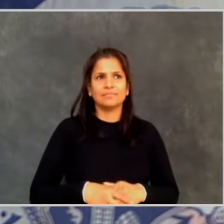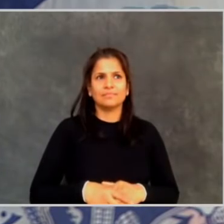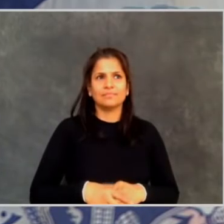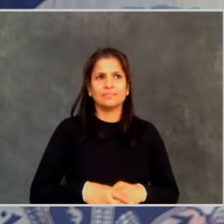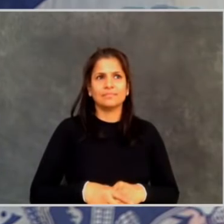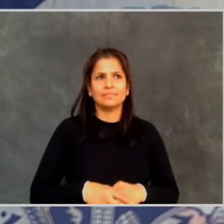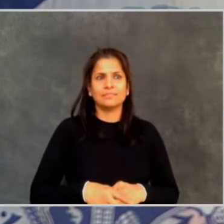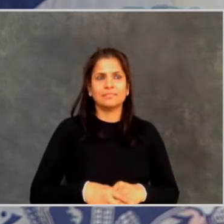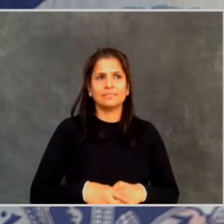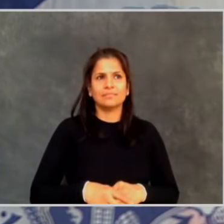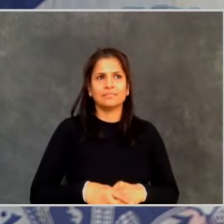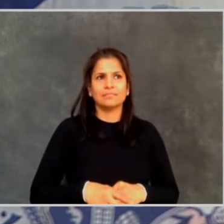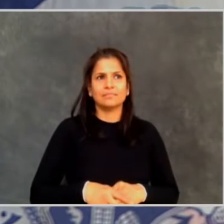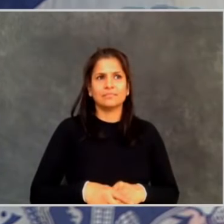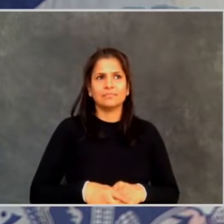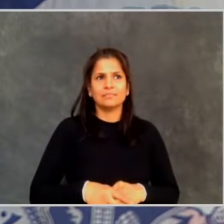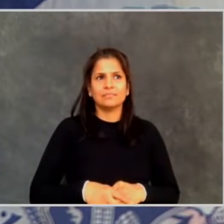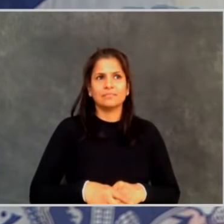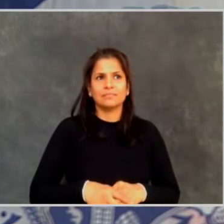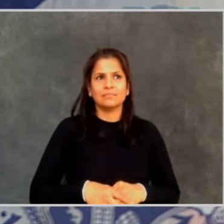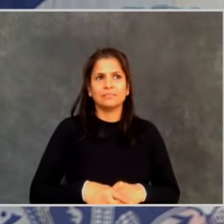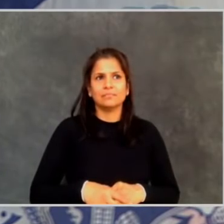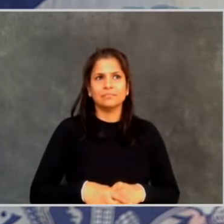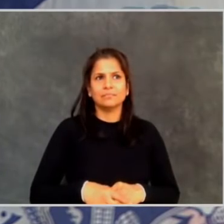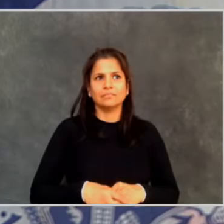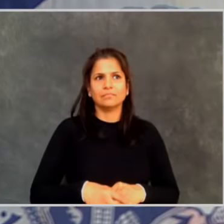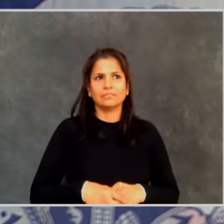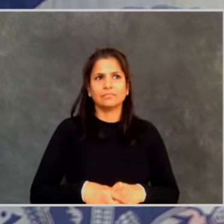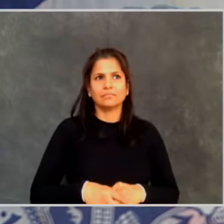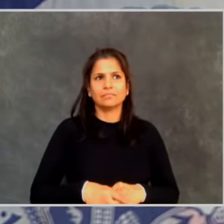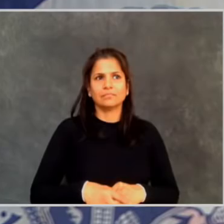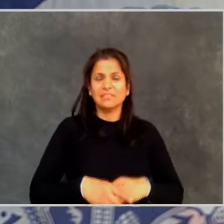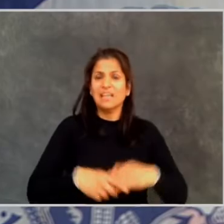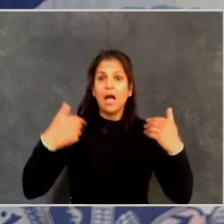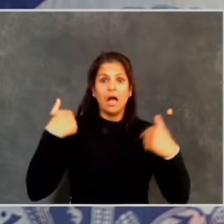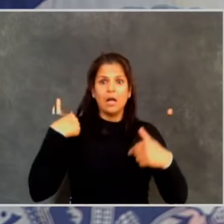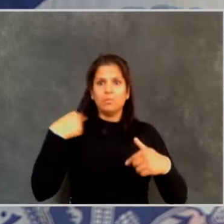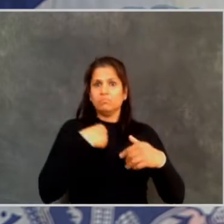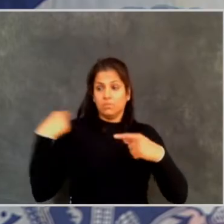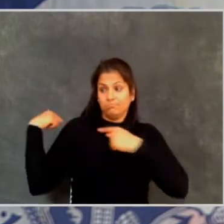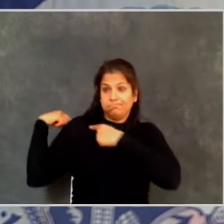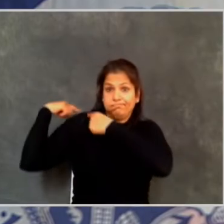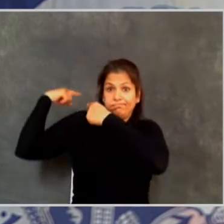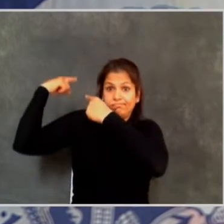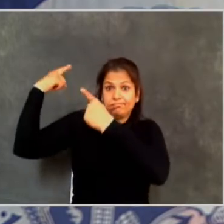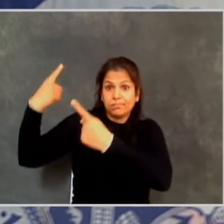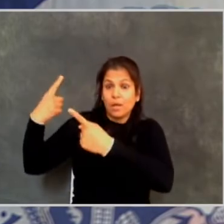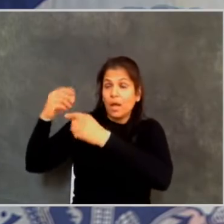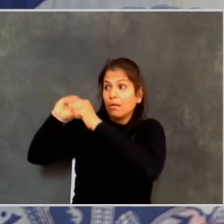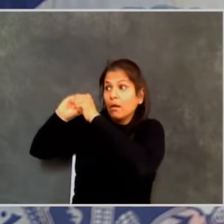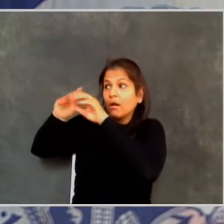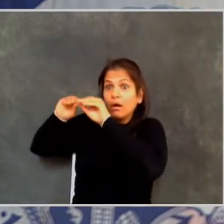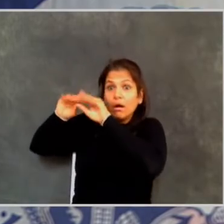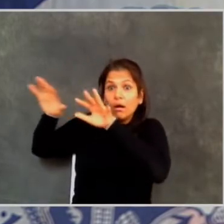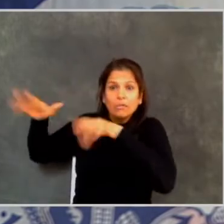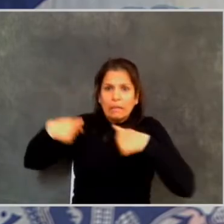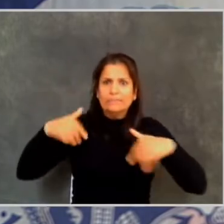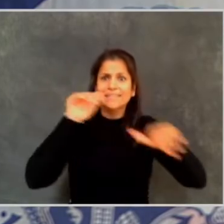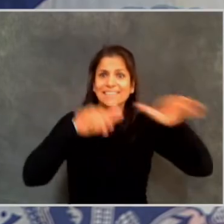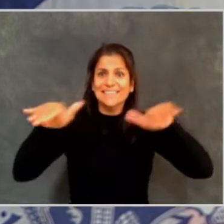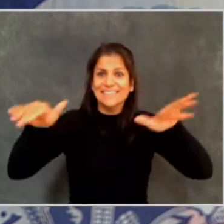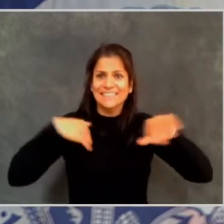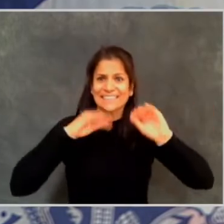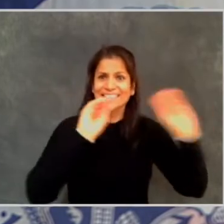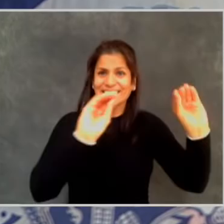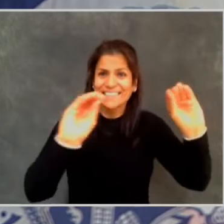has been nonstop for weeks and weeks and weeks. And it has been focused on all communities. The health department, in fact, by its